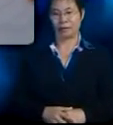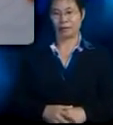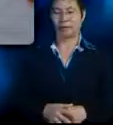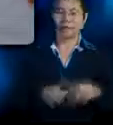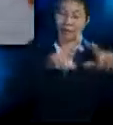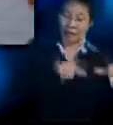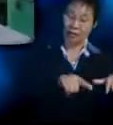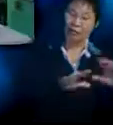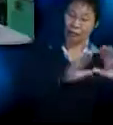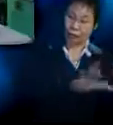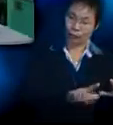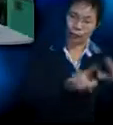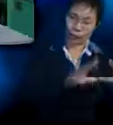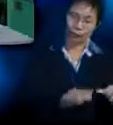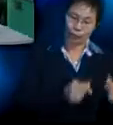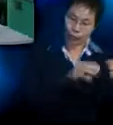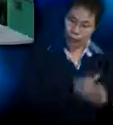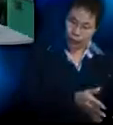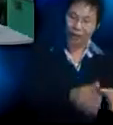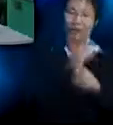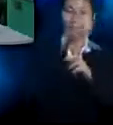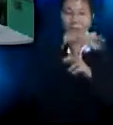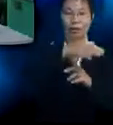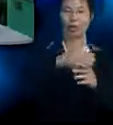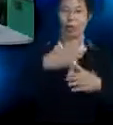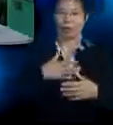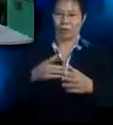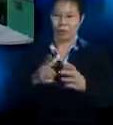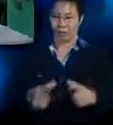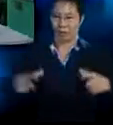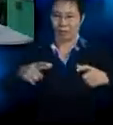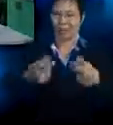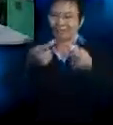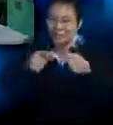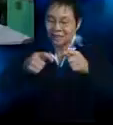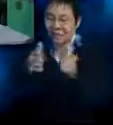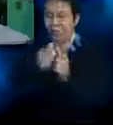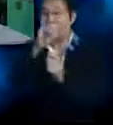Place the leaf on a white tile and test the leaf with iodine solution.